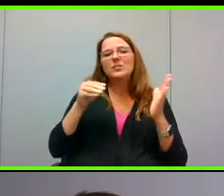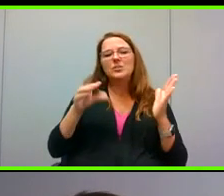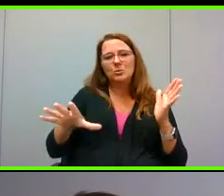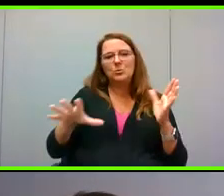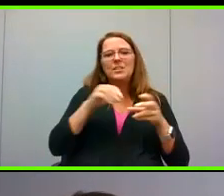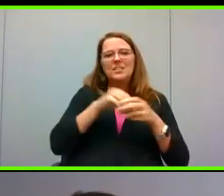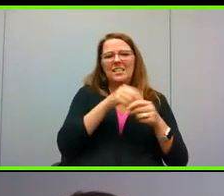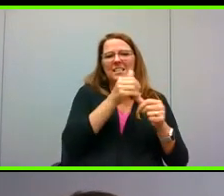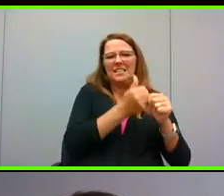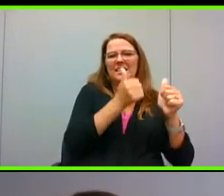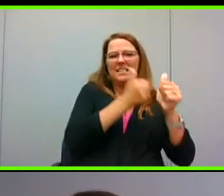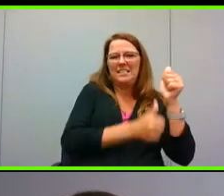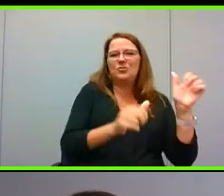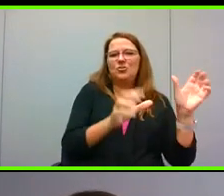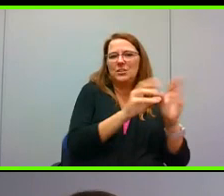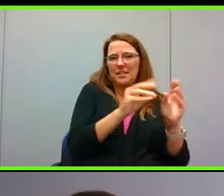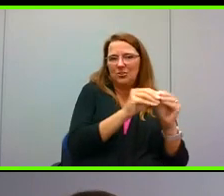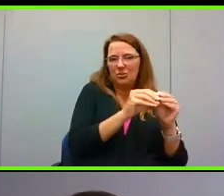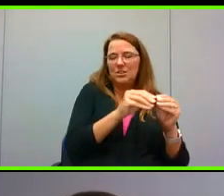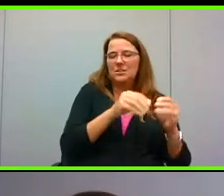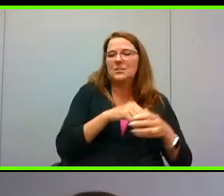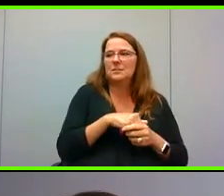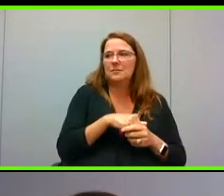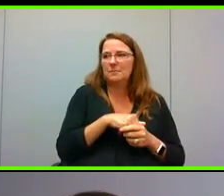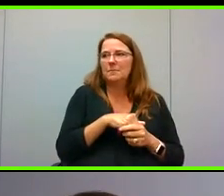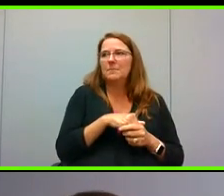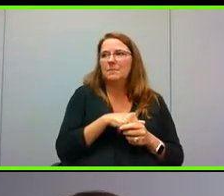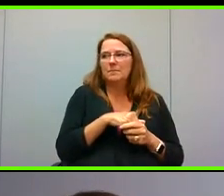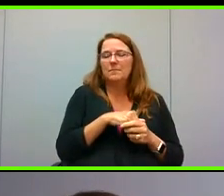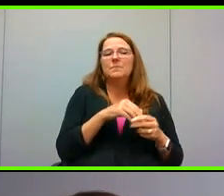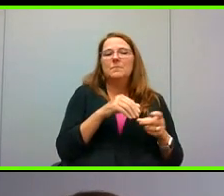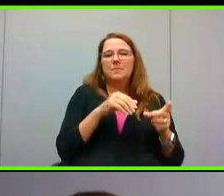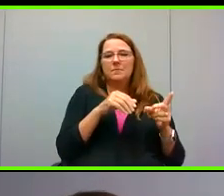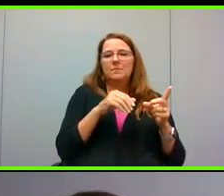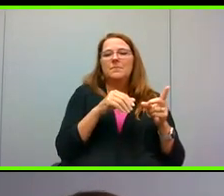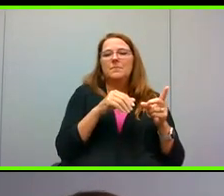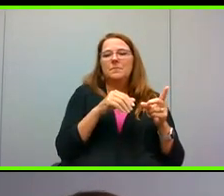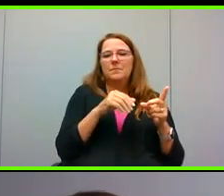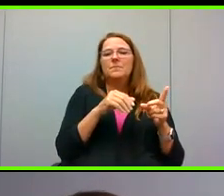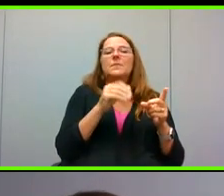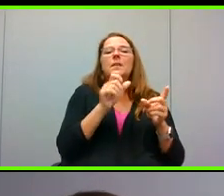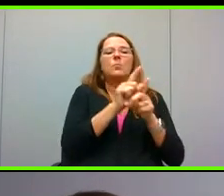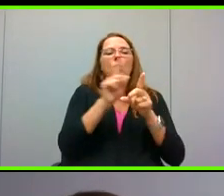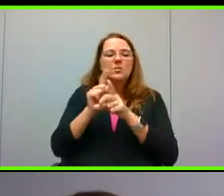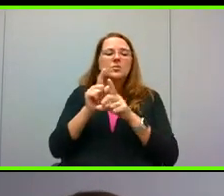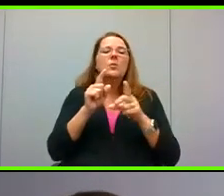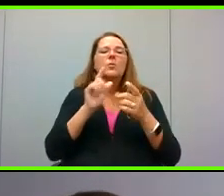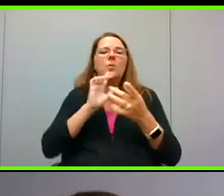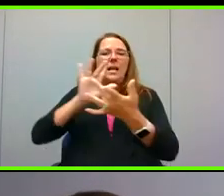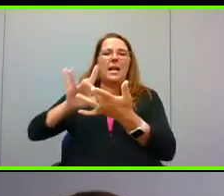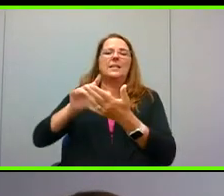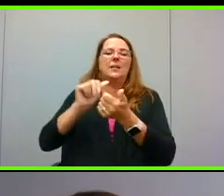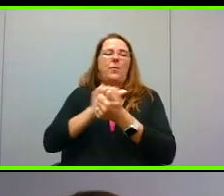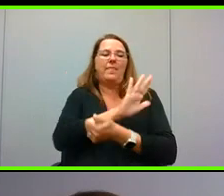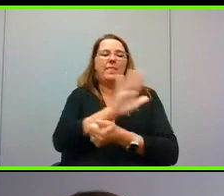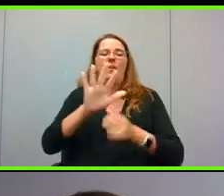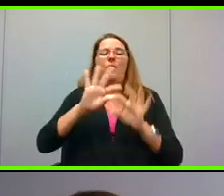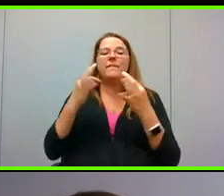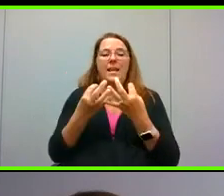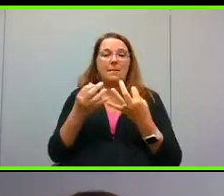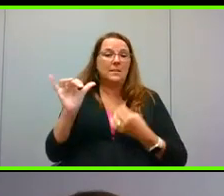session, and most of them are doing all the work and completing it. And we're also getting to connect with their families,